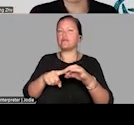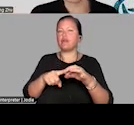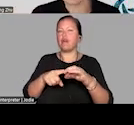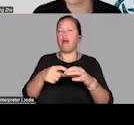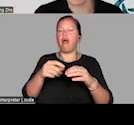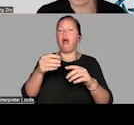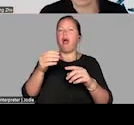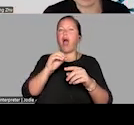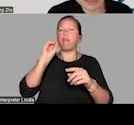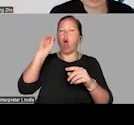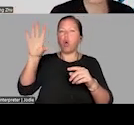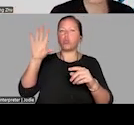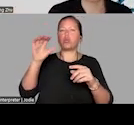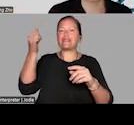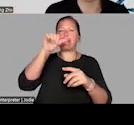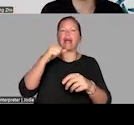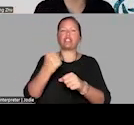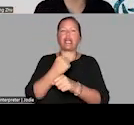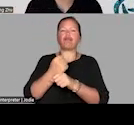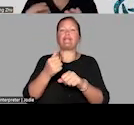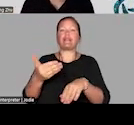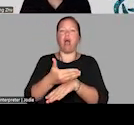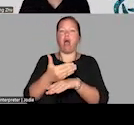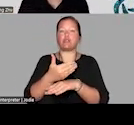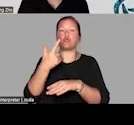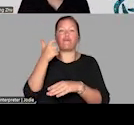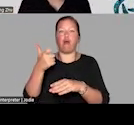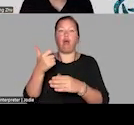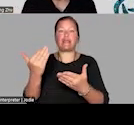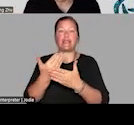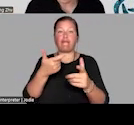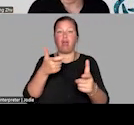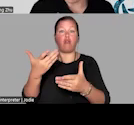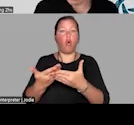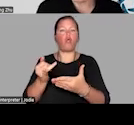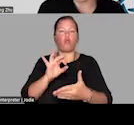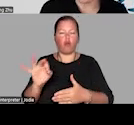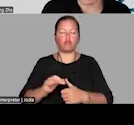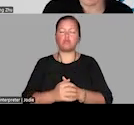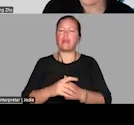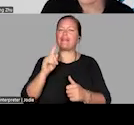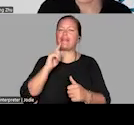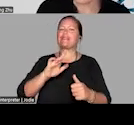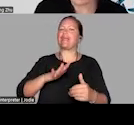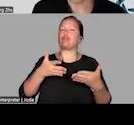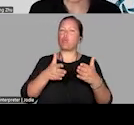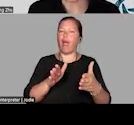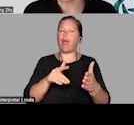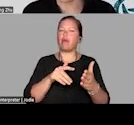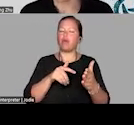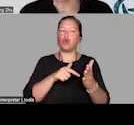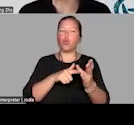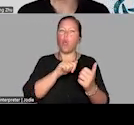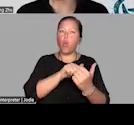smart generation tasks to find that. So I think that's an interesting direction, leveraging together with